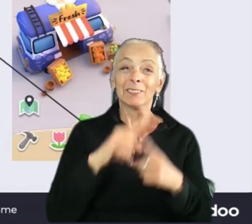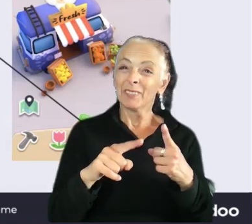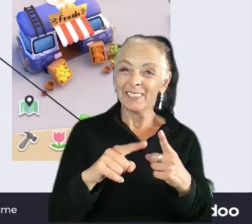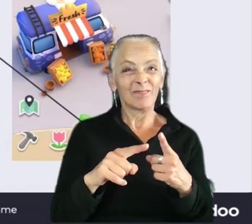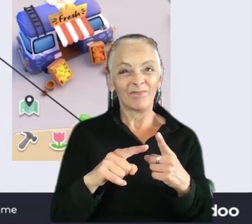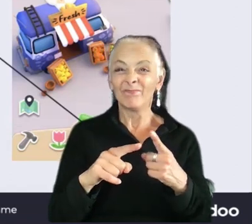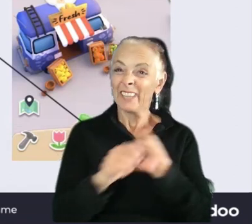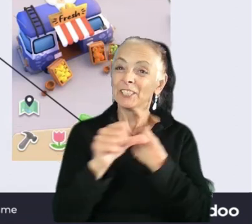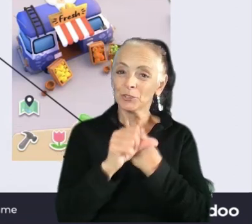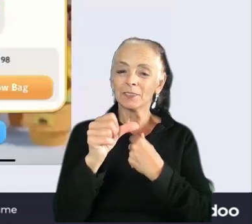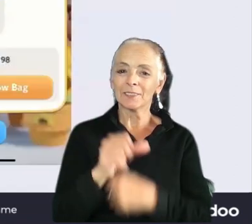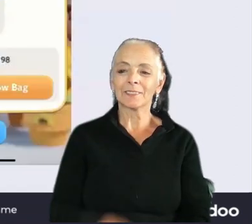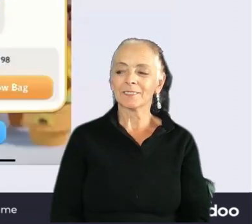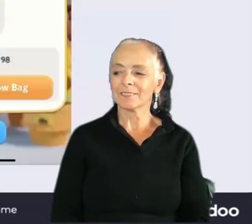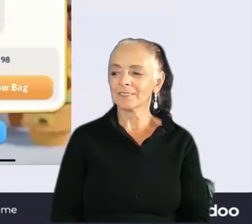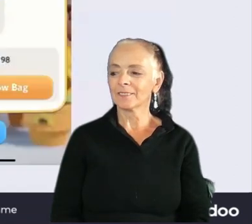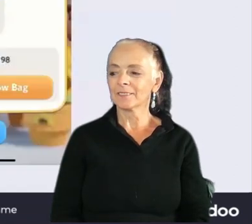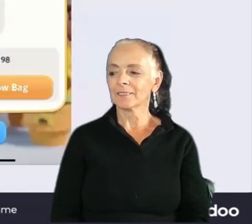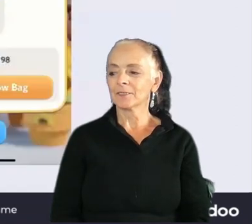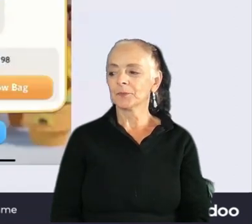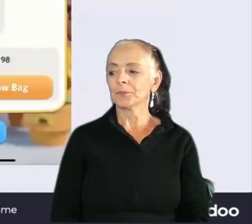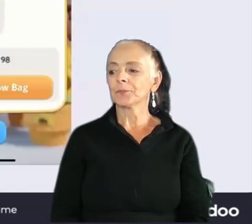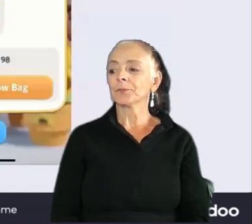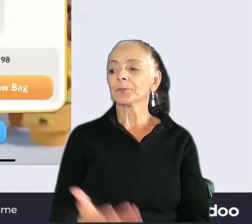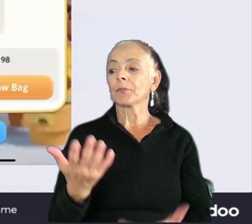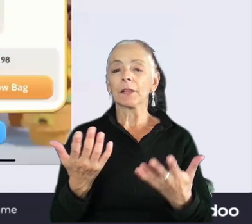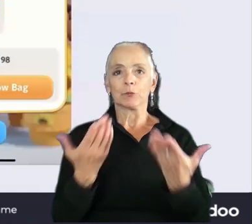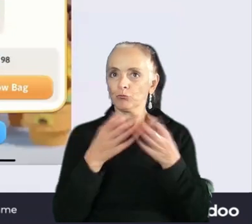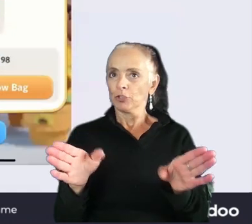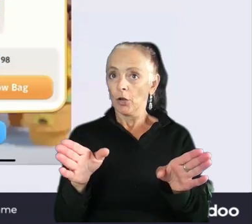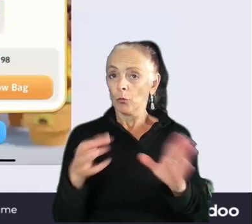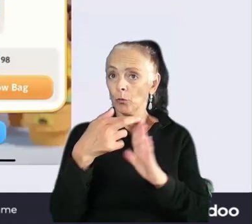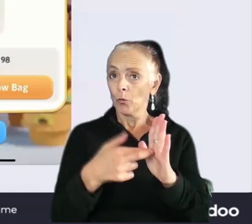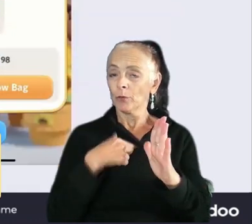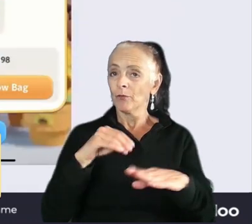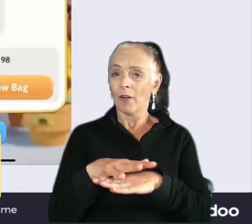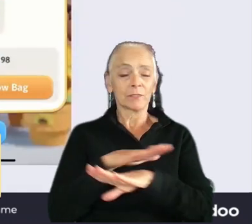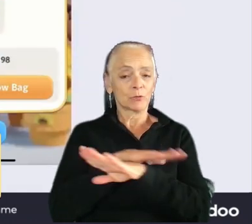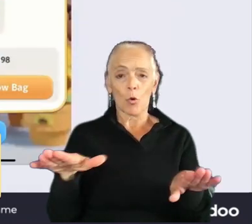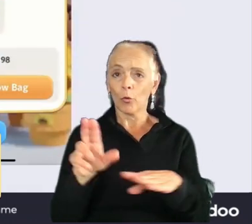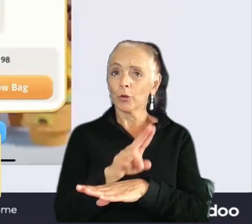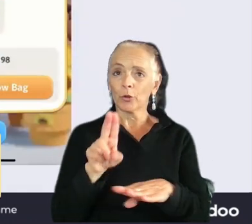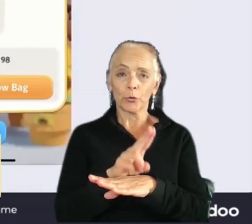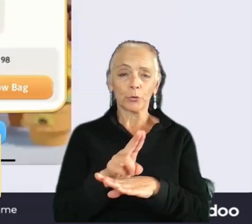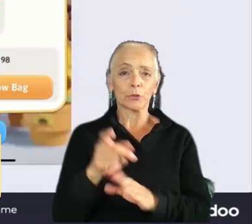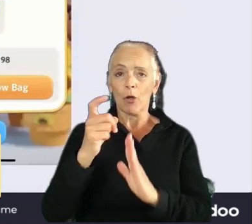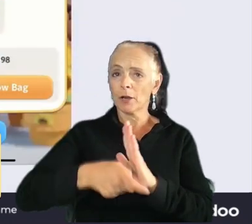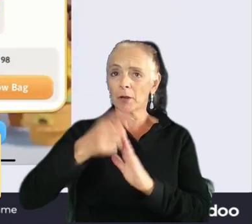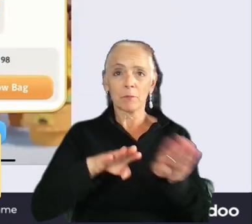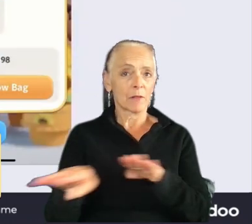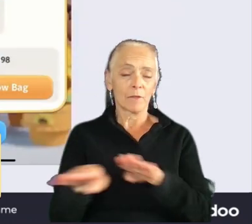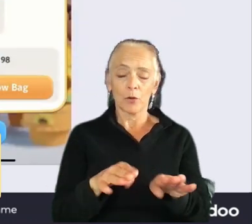pretty dangerous. So as a general rule, I would advise against using these automatic